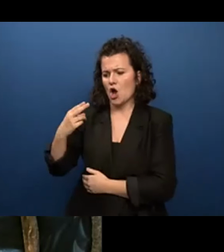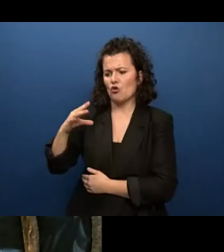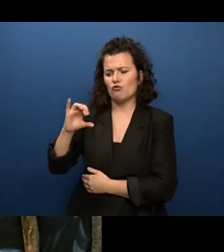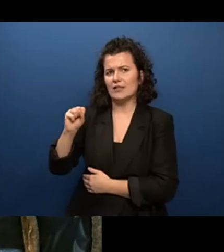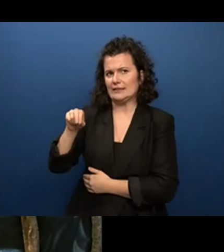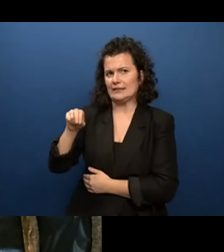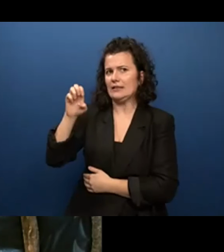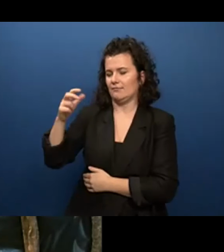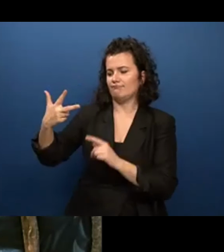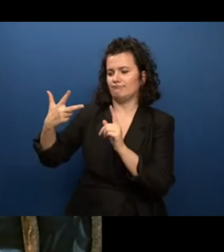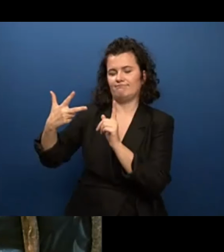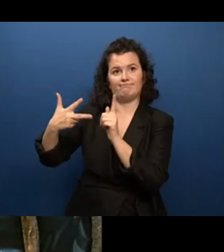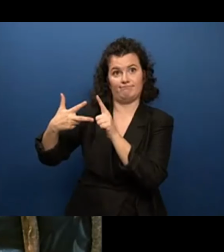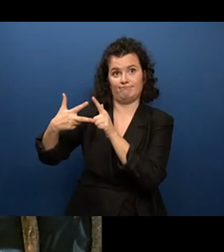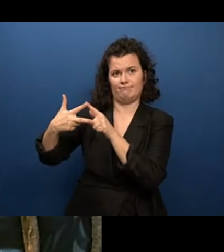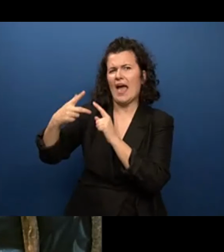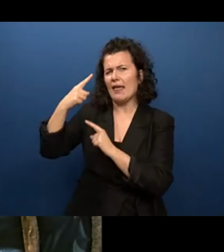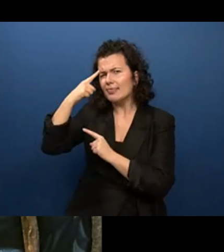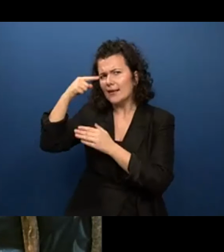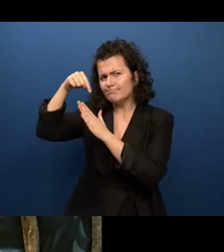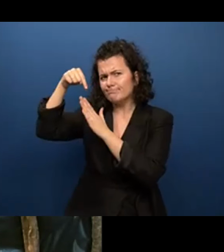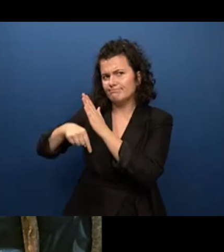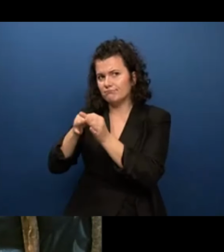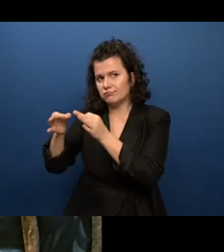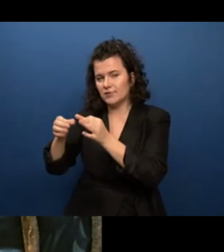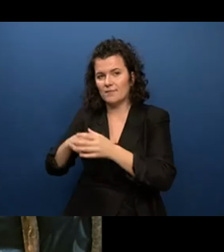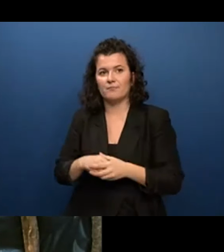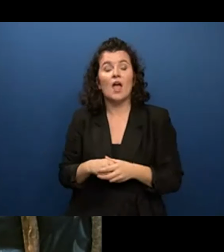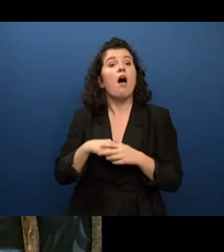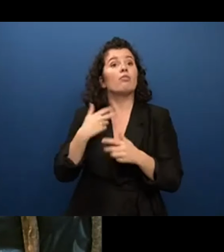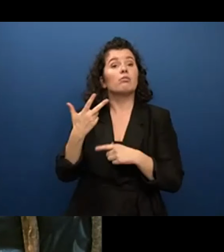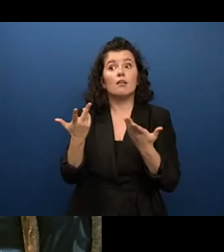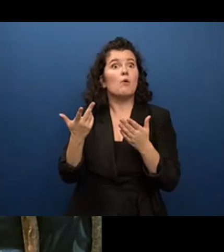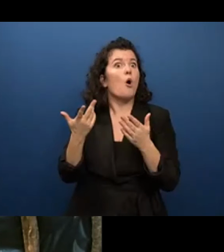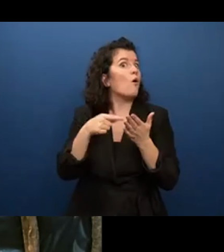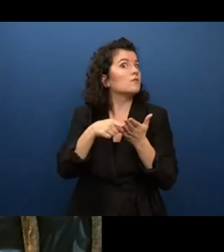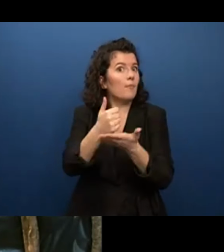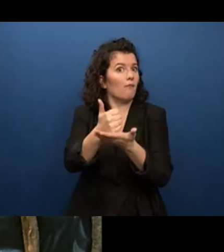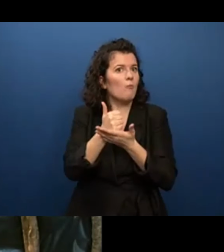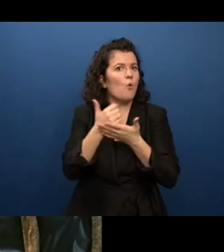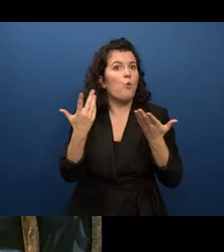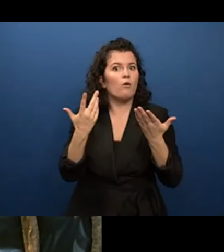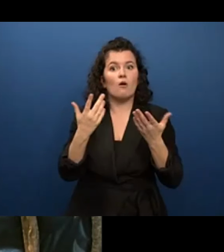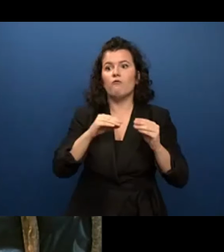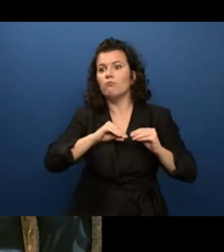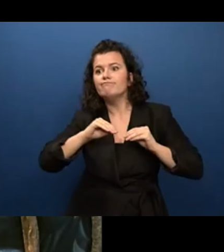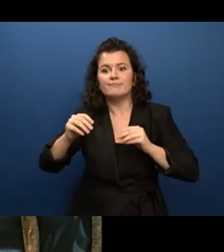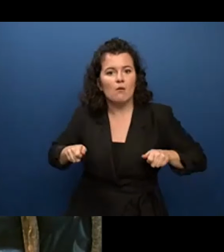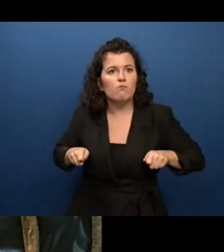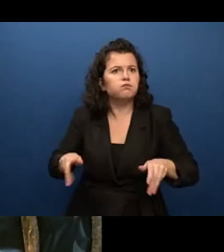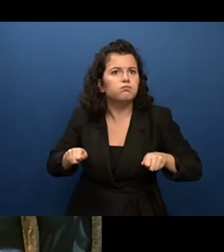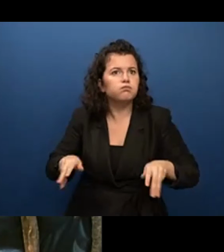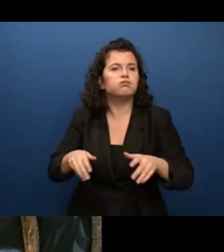this can range from things such as mobility devices like wheelchairs and walking frames to communications devices such as